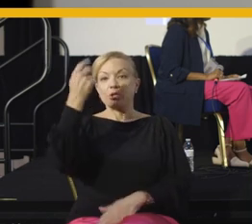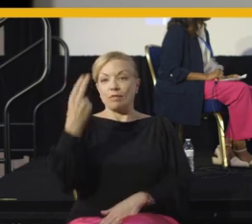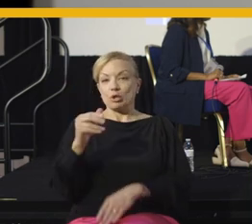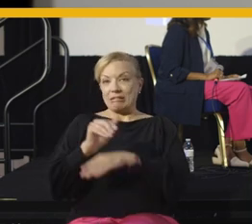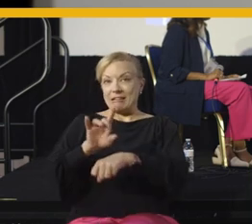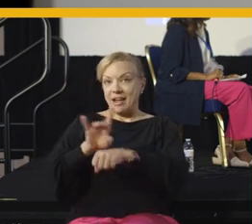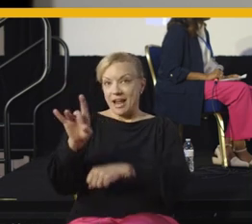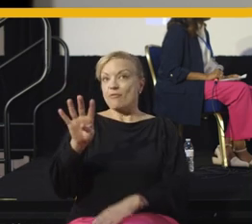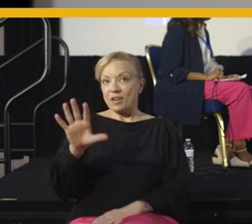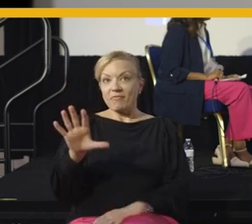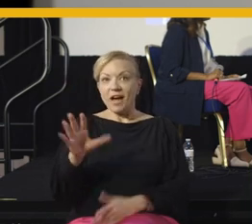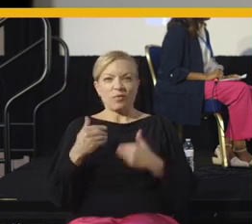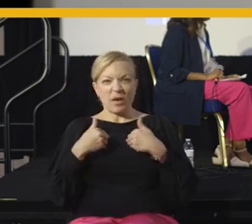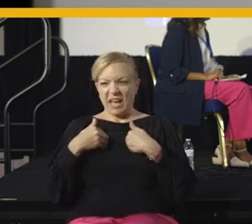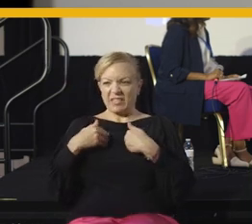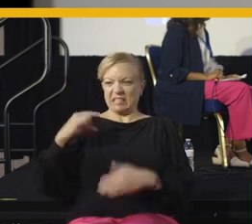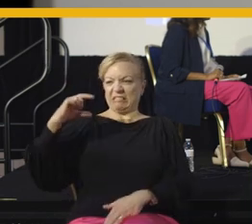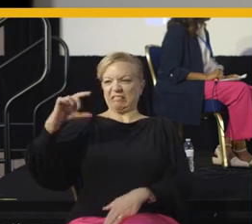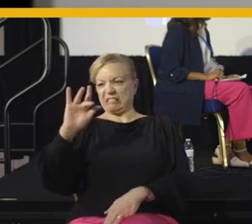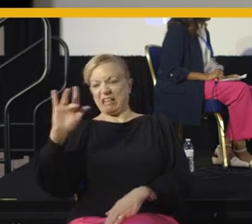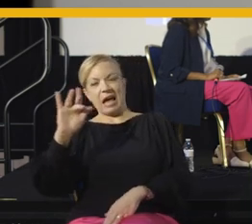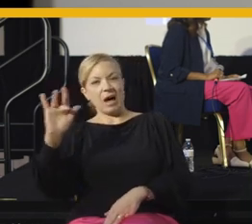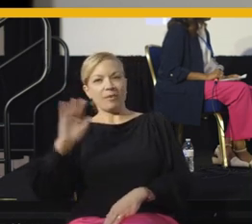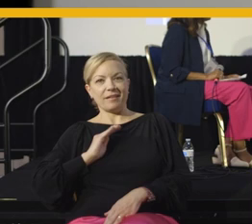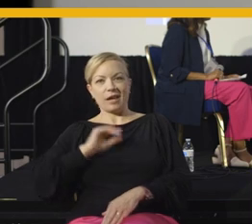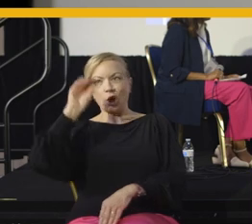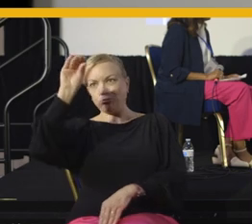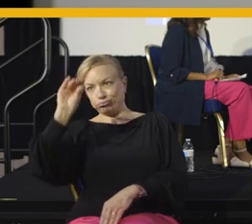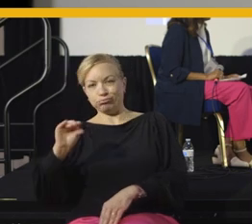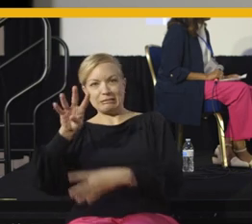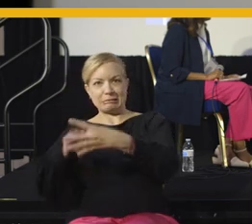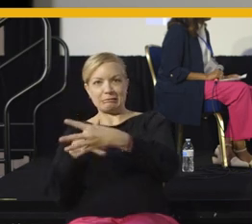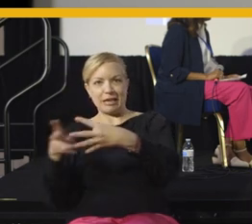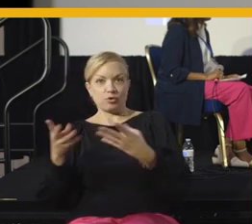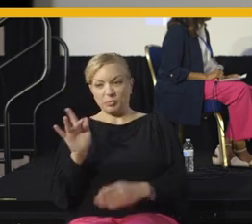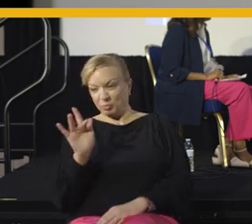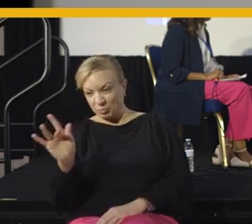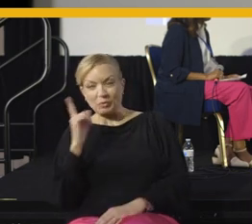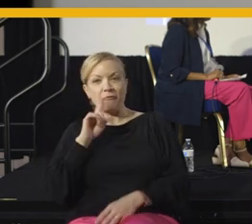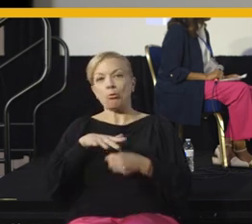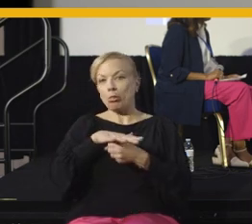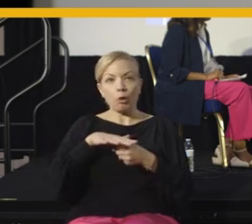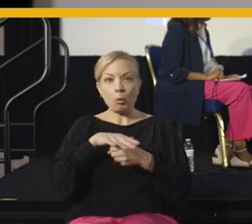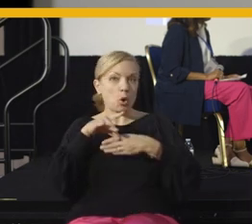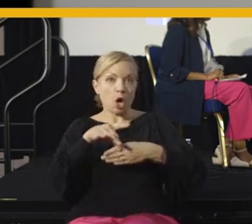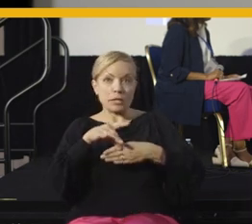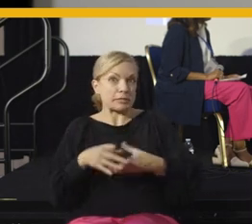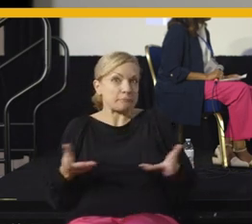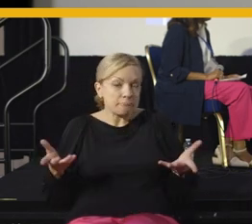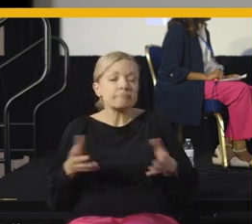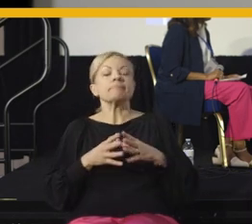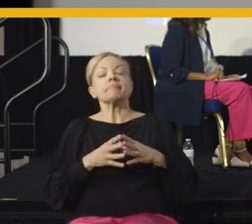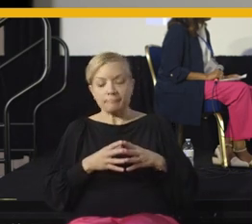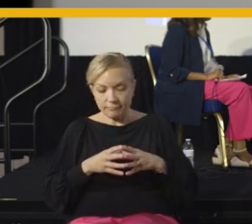at 8:45. We had this little gap in our programming where there was just room for some local content.